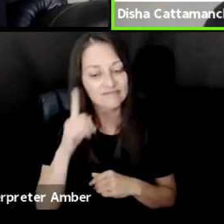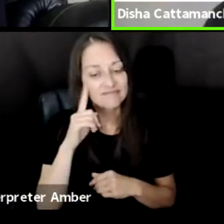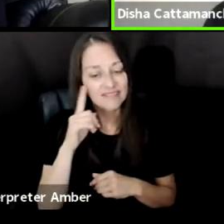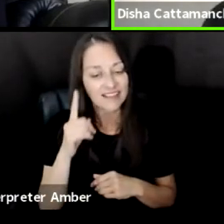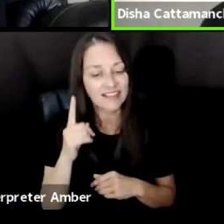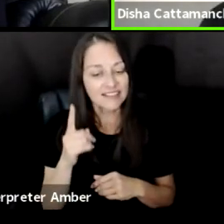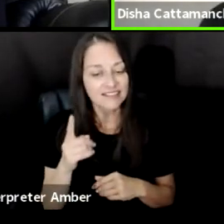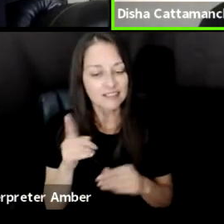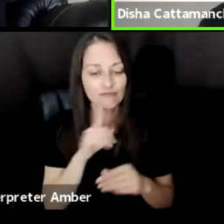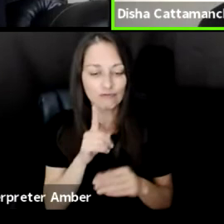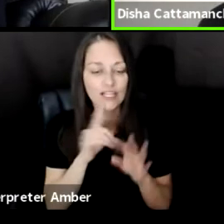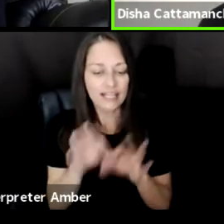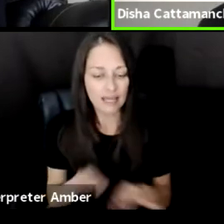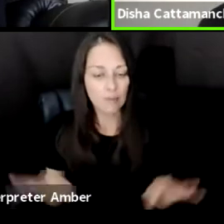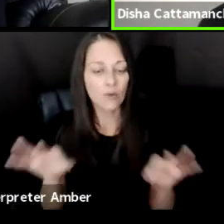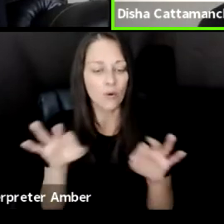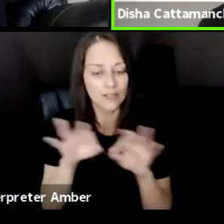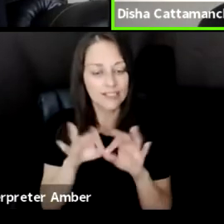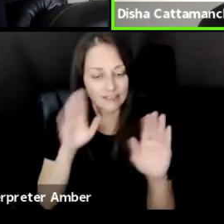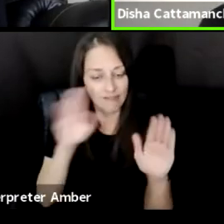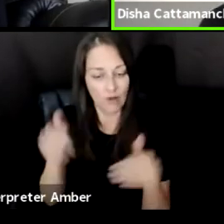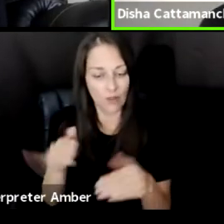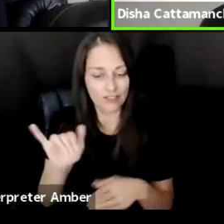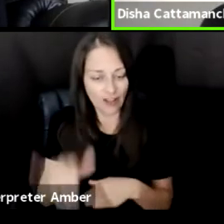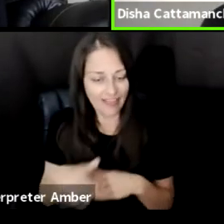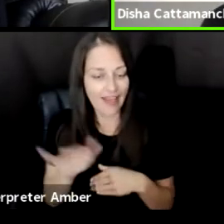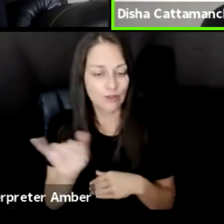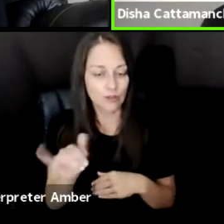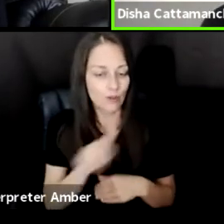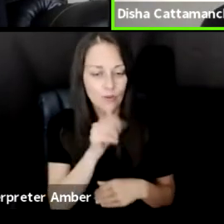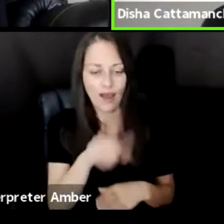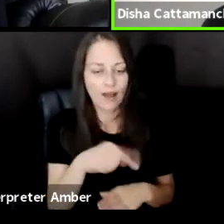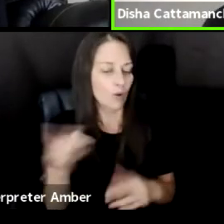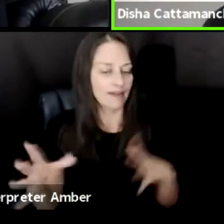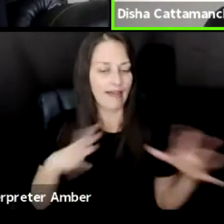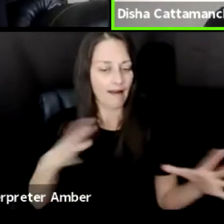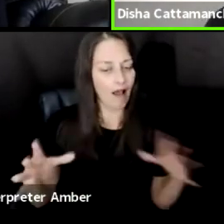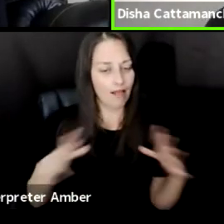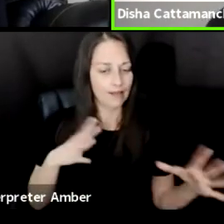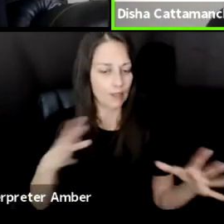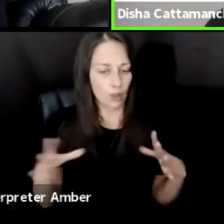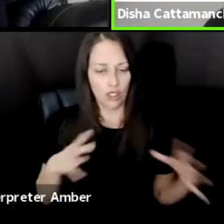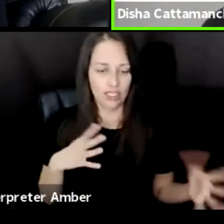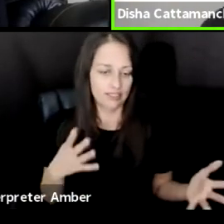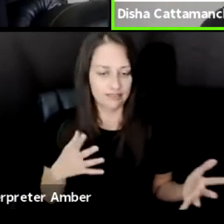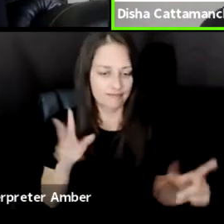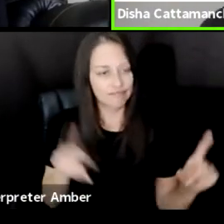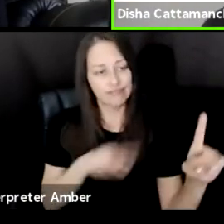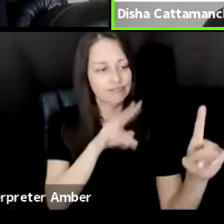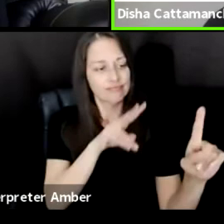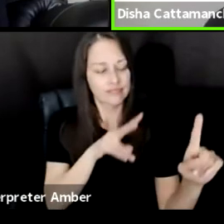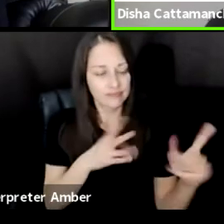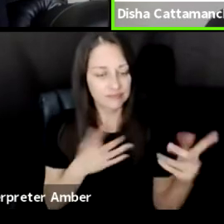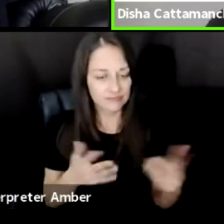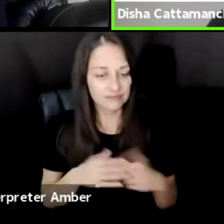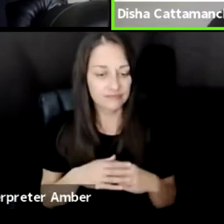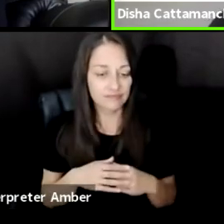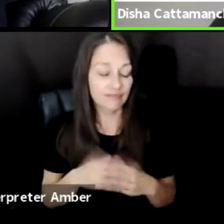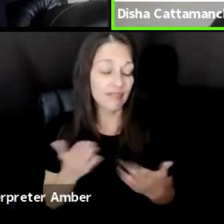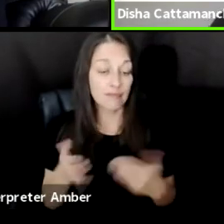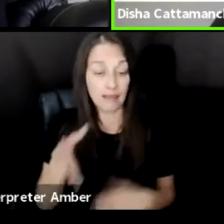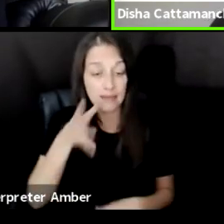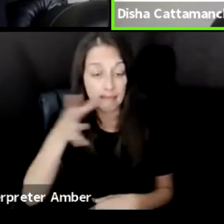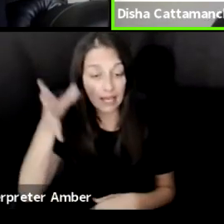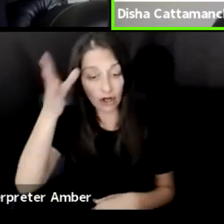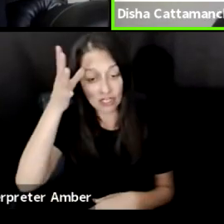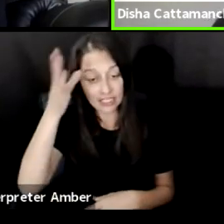the Hollywood image and things like that. And just people in general are forgetting about it, and parents and everyone is like, oh, you need